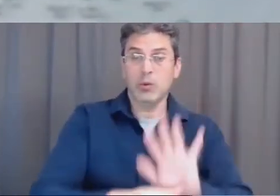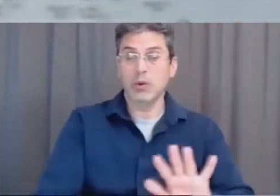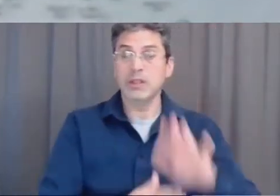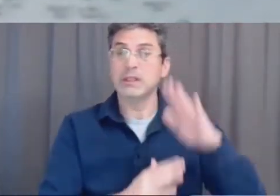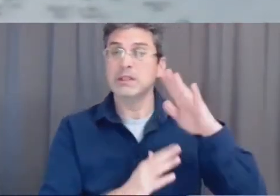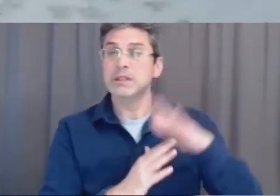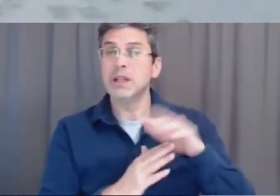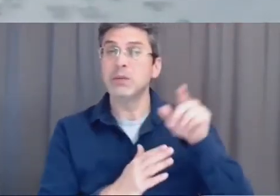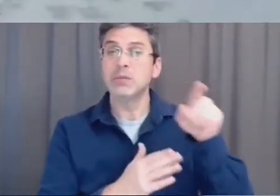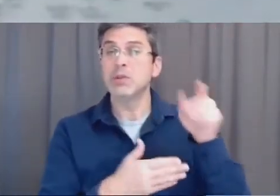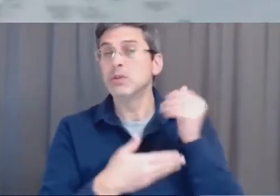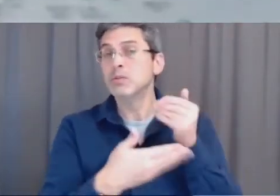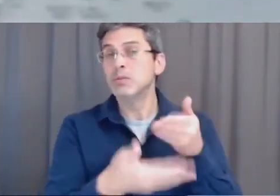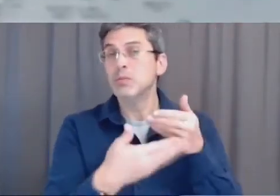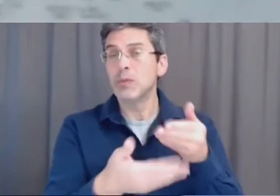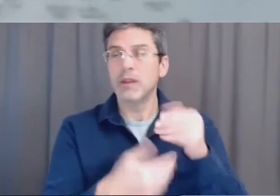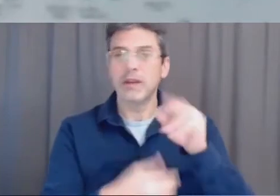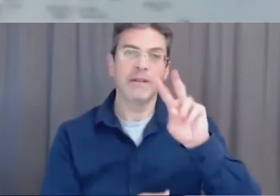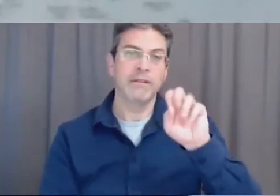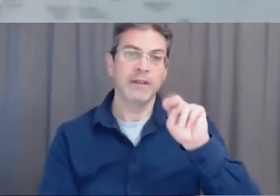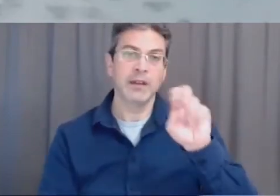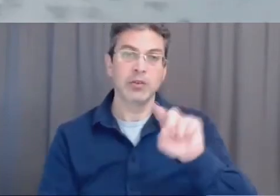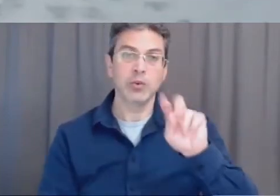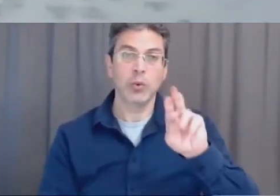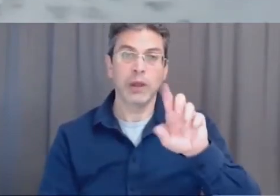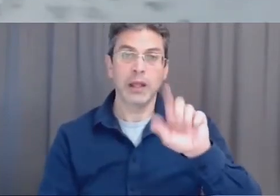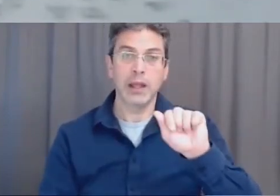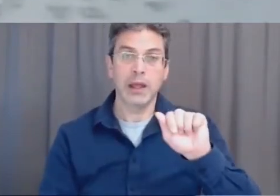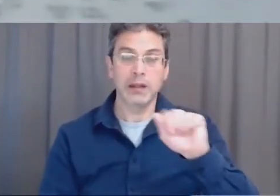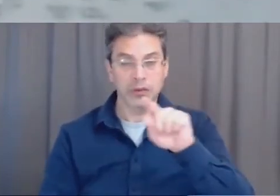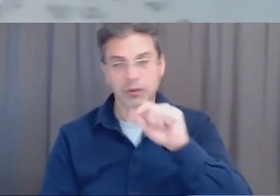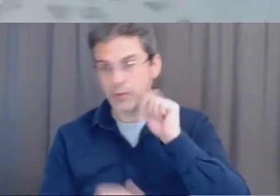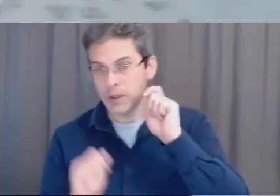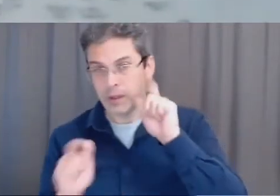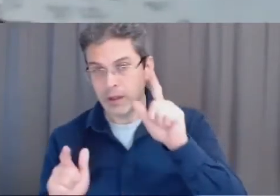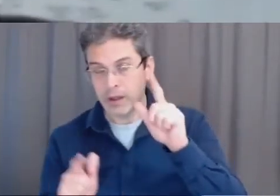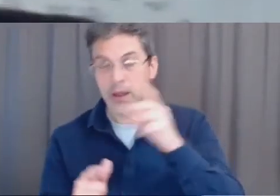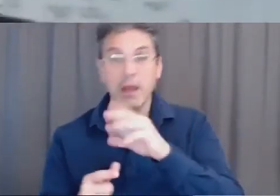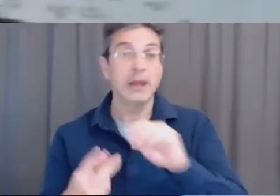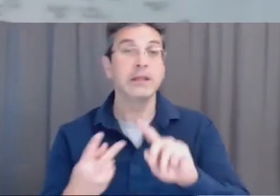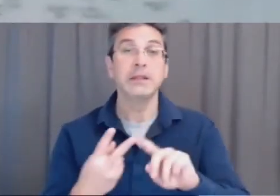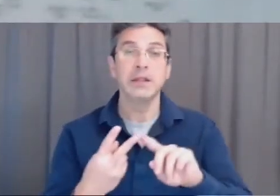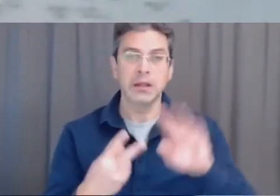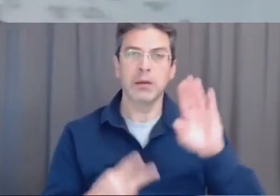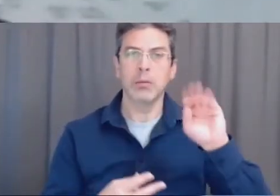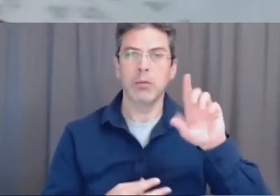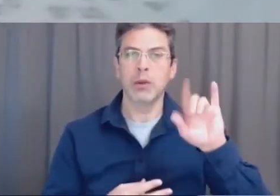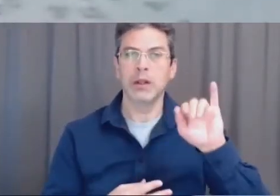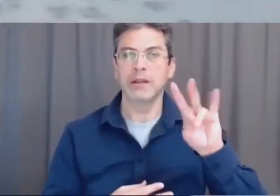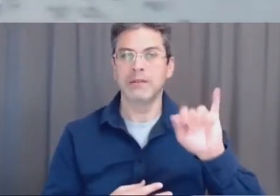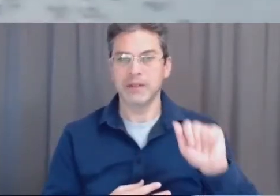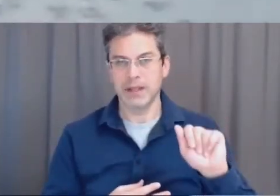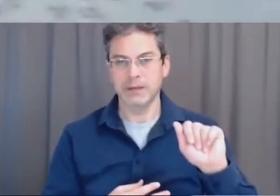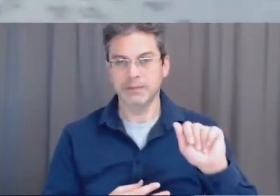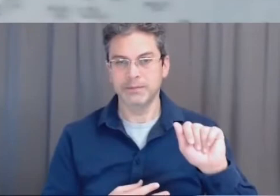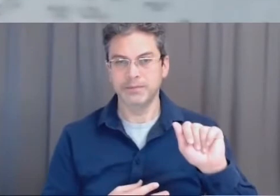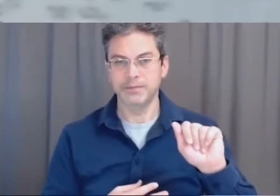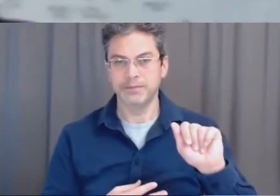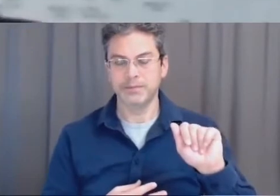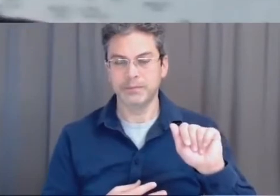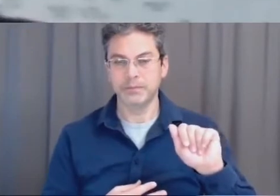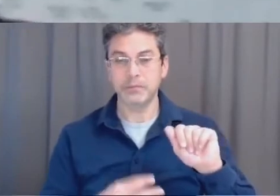Chinese weapons is Venezuela, perhaps not surprisingly, followed by Bolivia. So again, on the